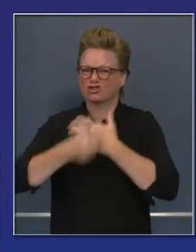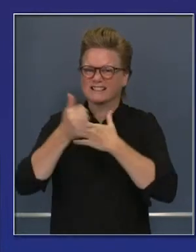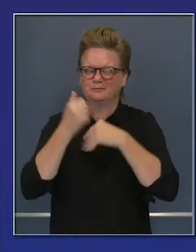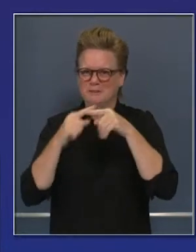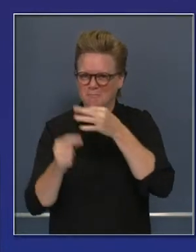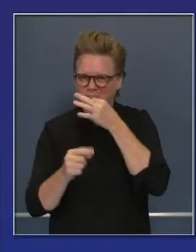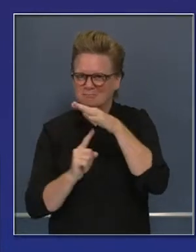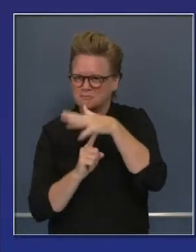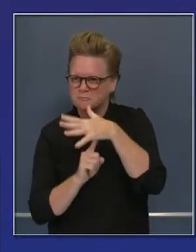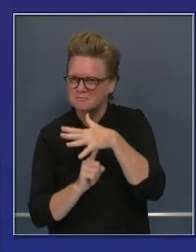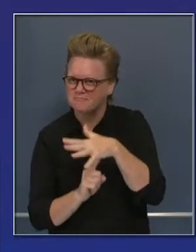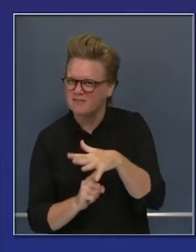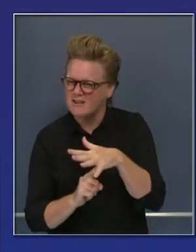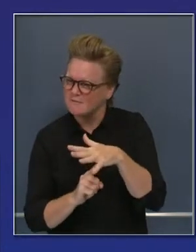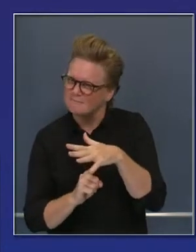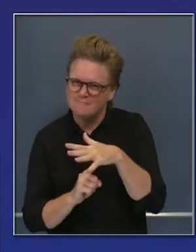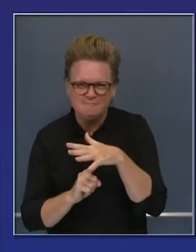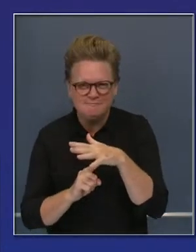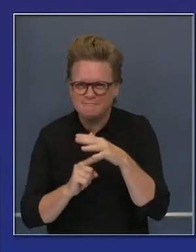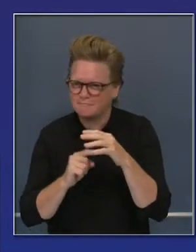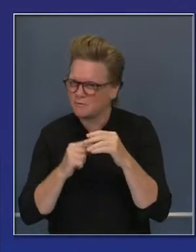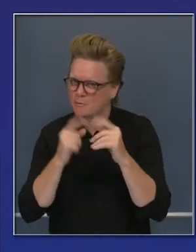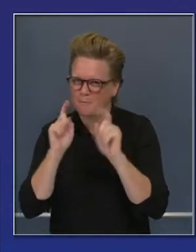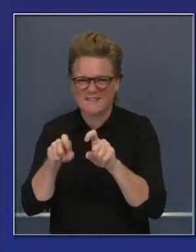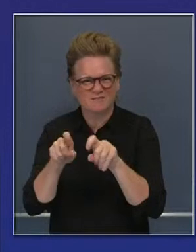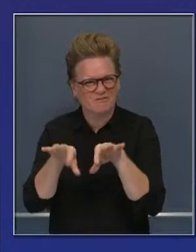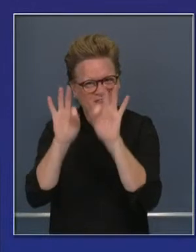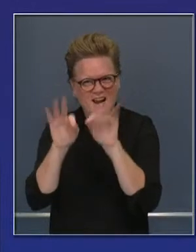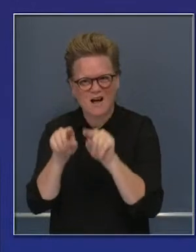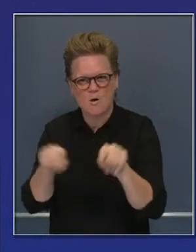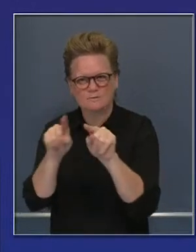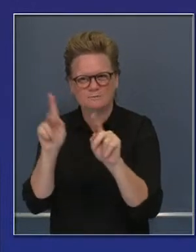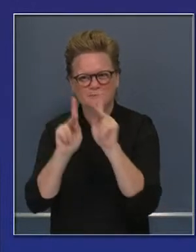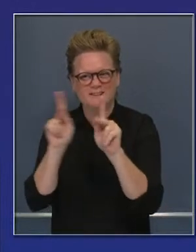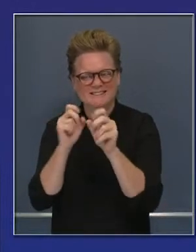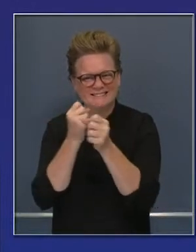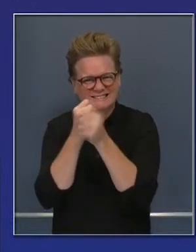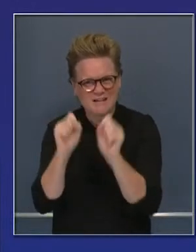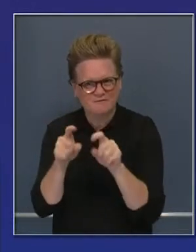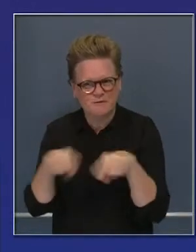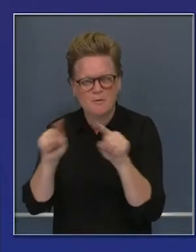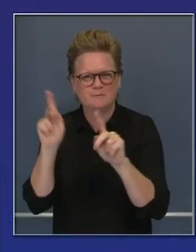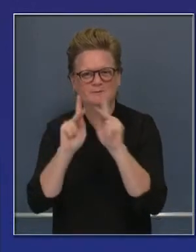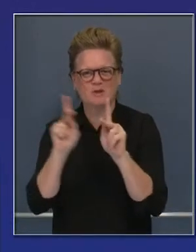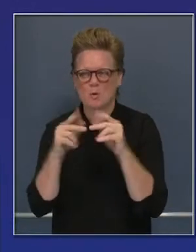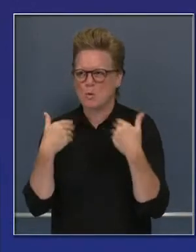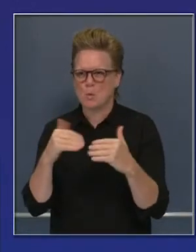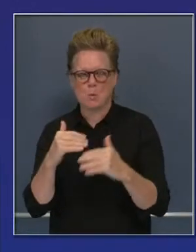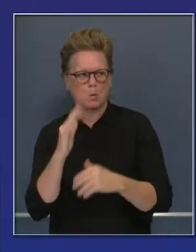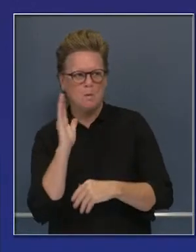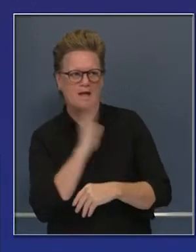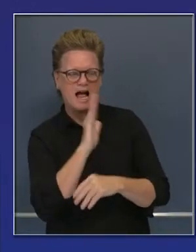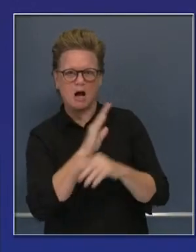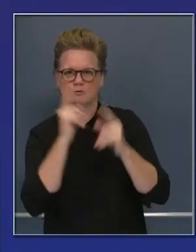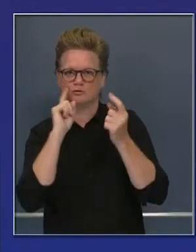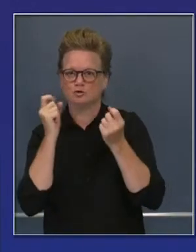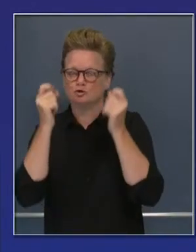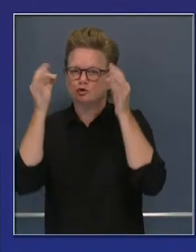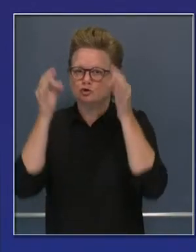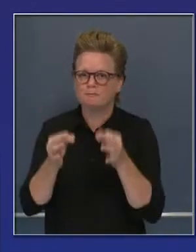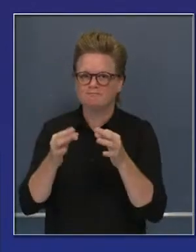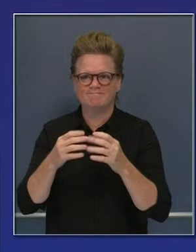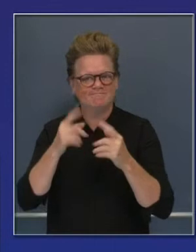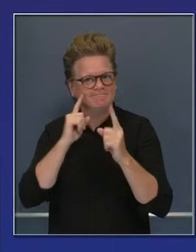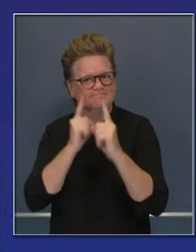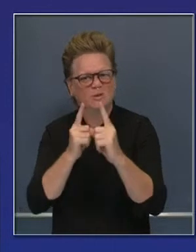decision, which was a right decision, to evacuate as many people as they did. I can assure you, though safety always